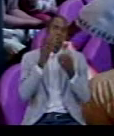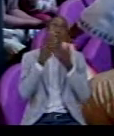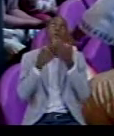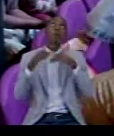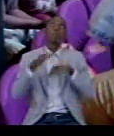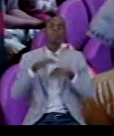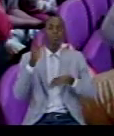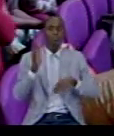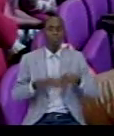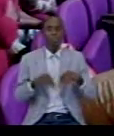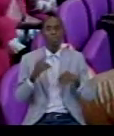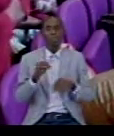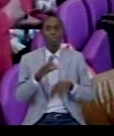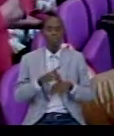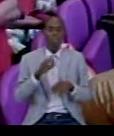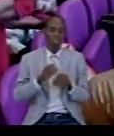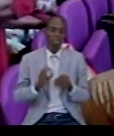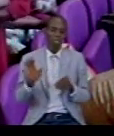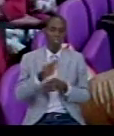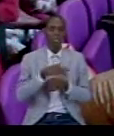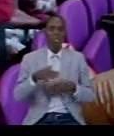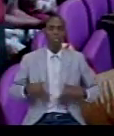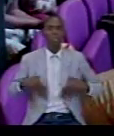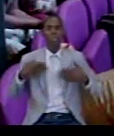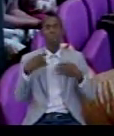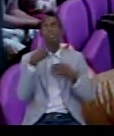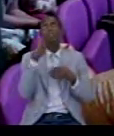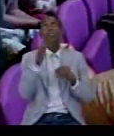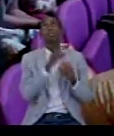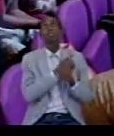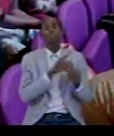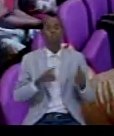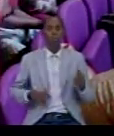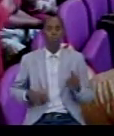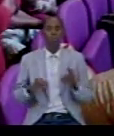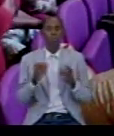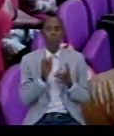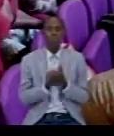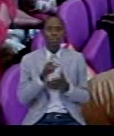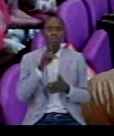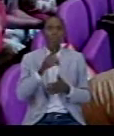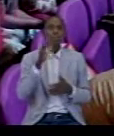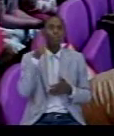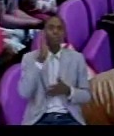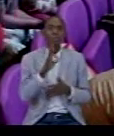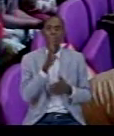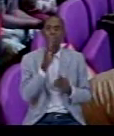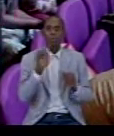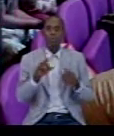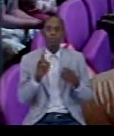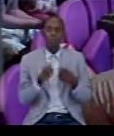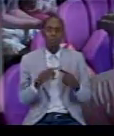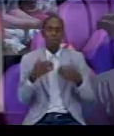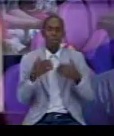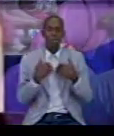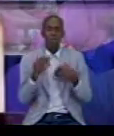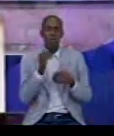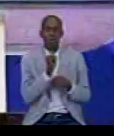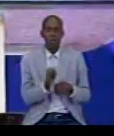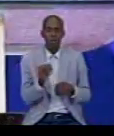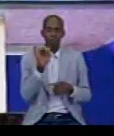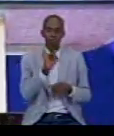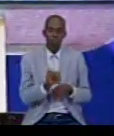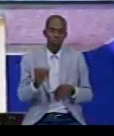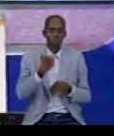the earth in their lives. Tell the Lord, that you'll be able to have the common